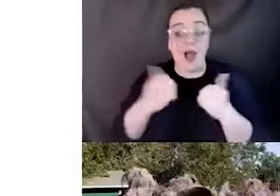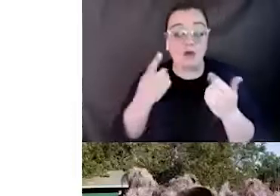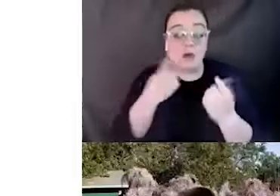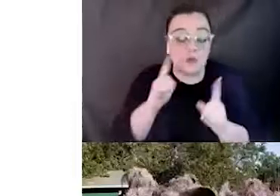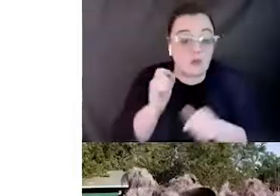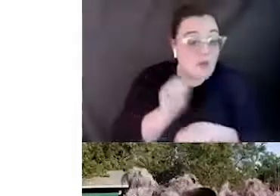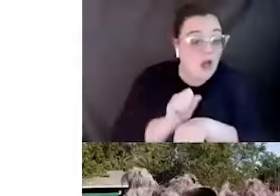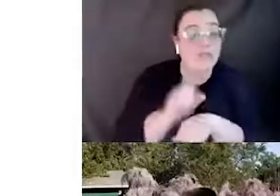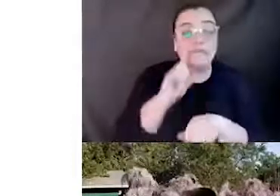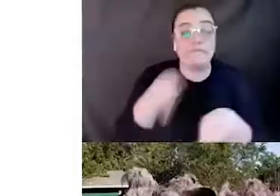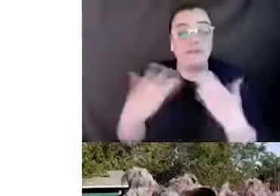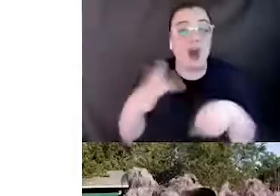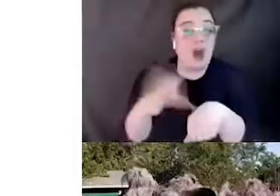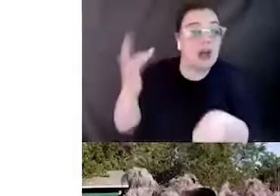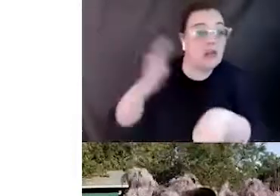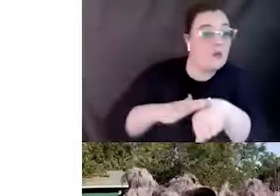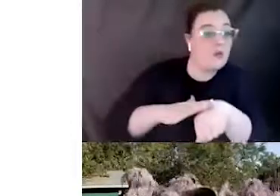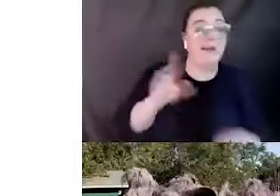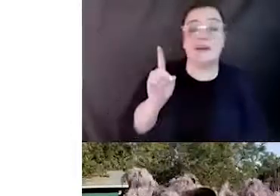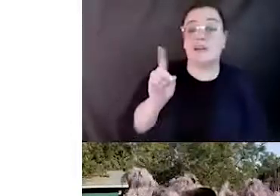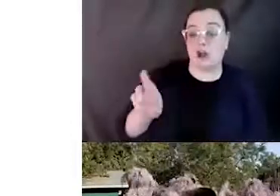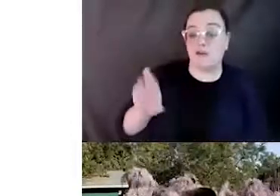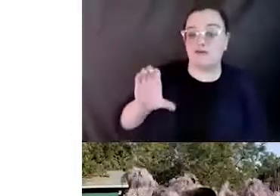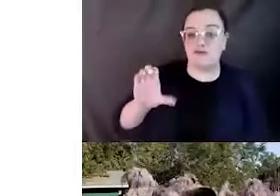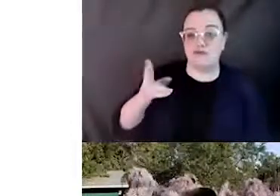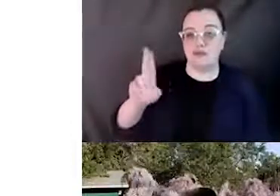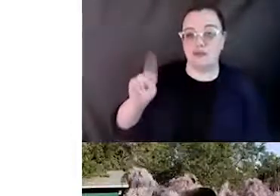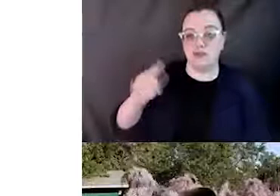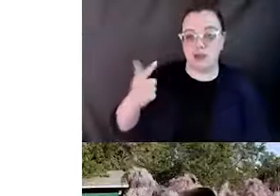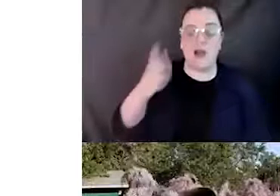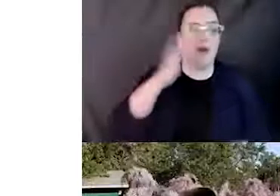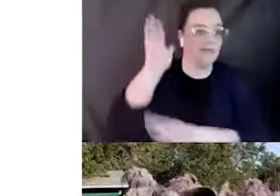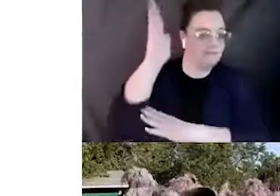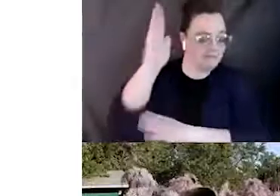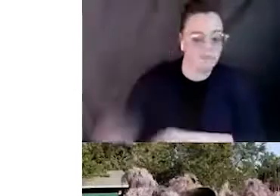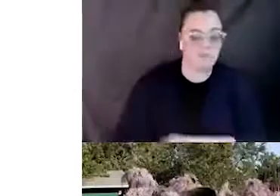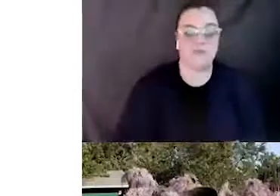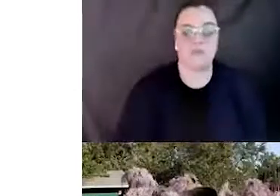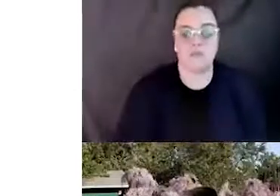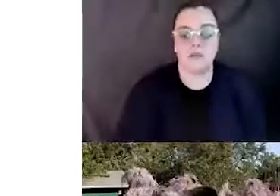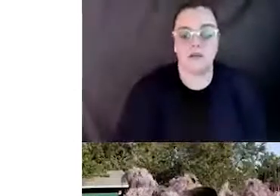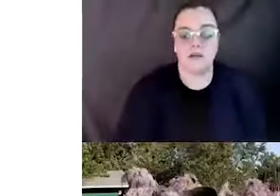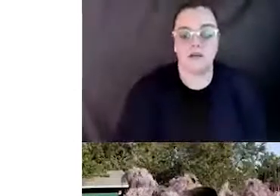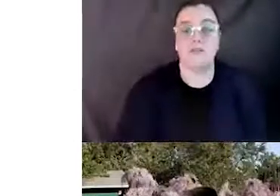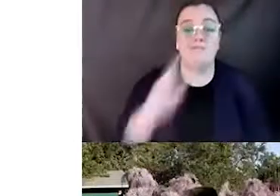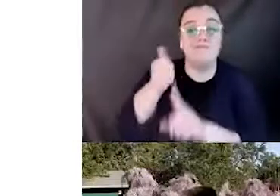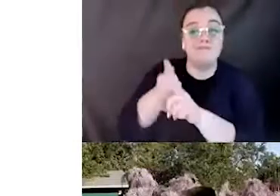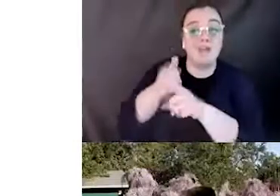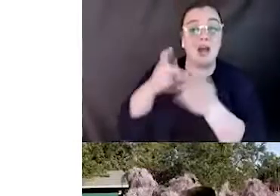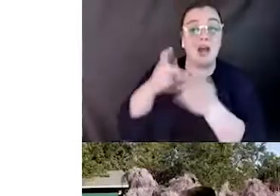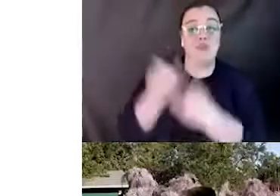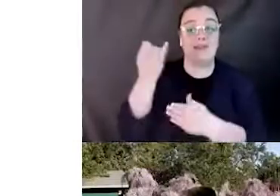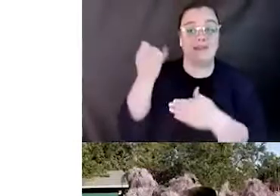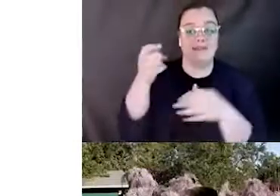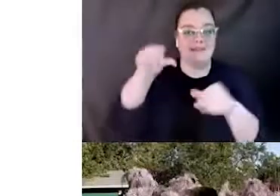warning. Dr. Chung is going to do this presentation for us. She's a project scientist for the earthquake early